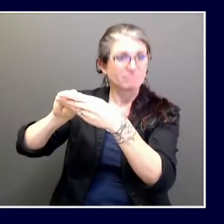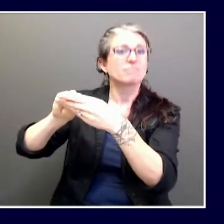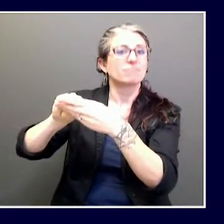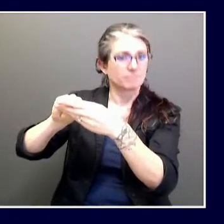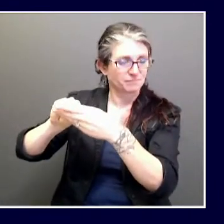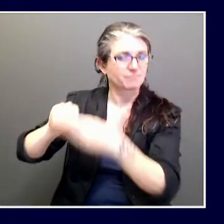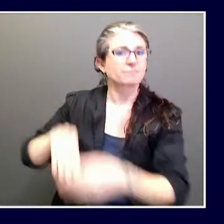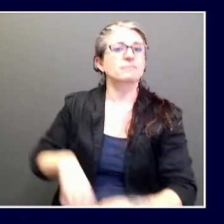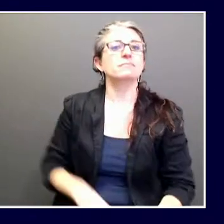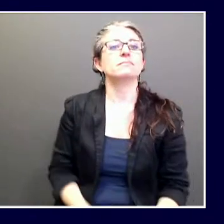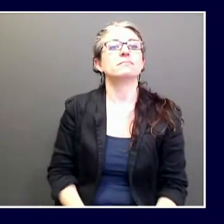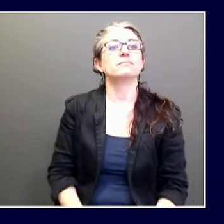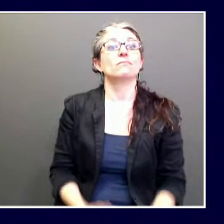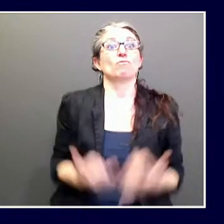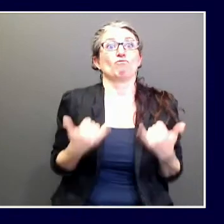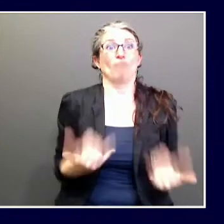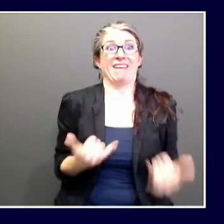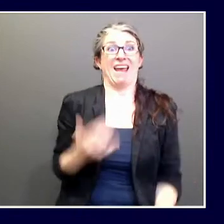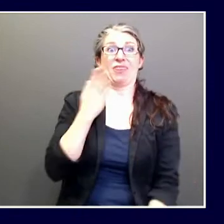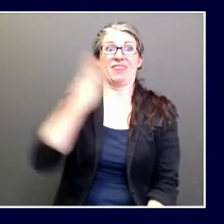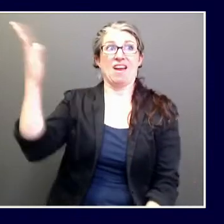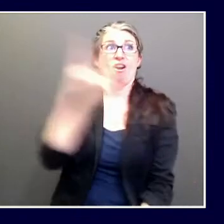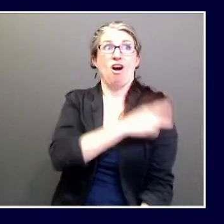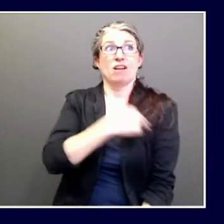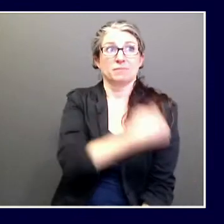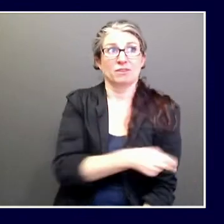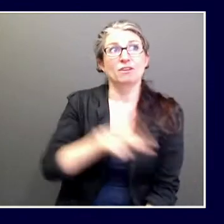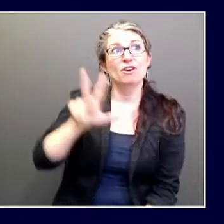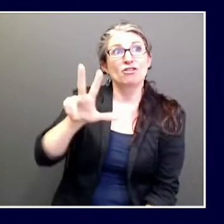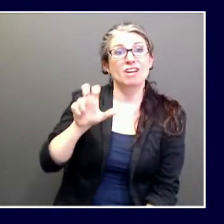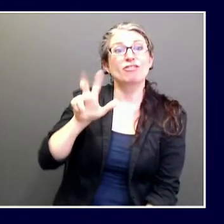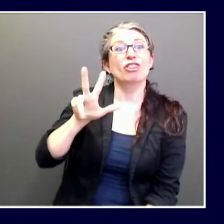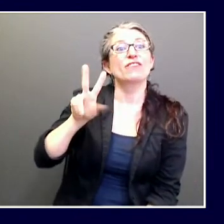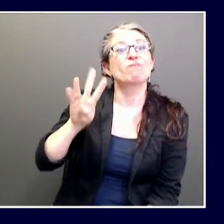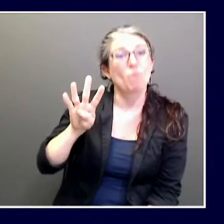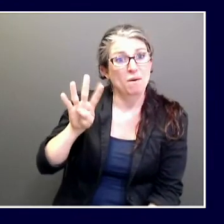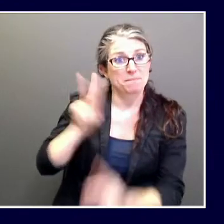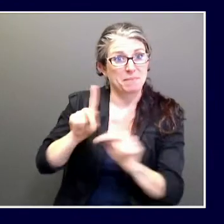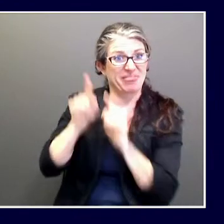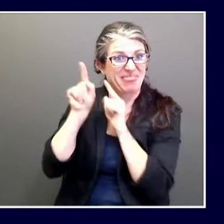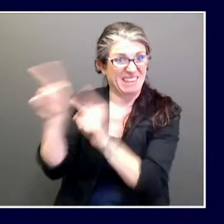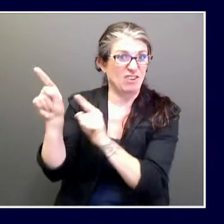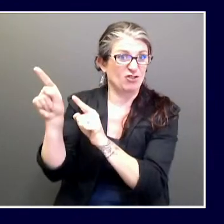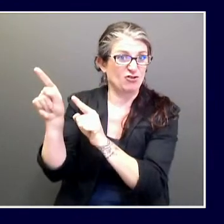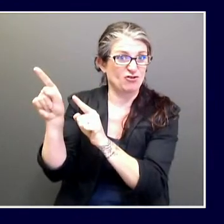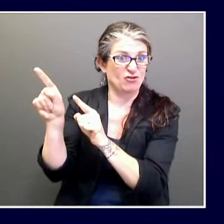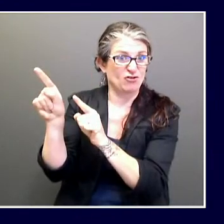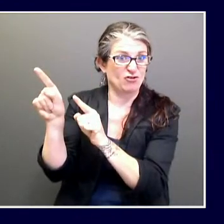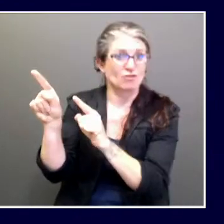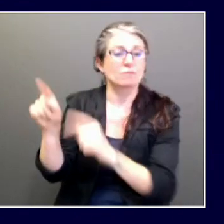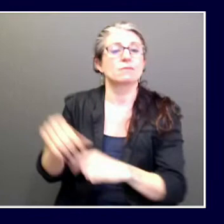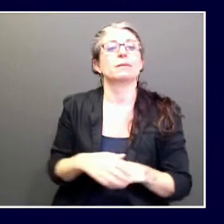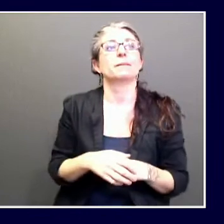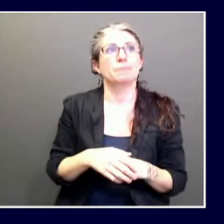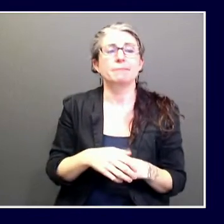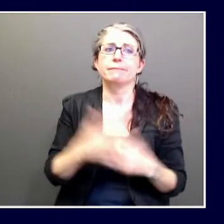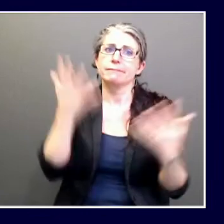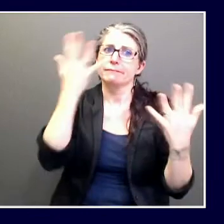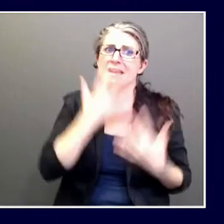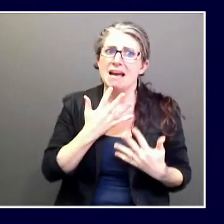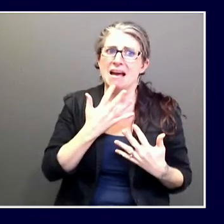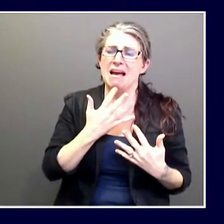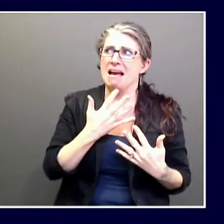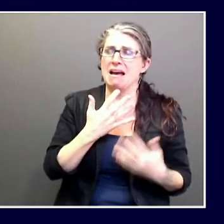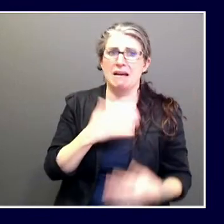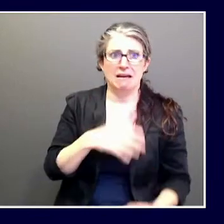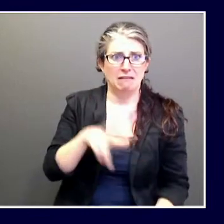are 334 people who are in the hospital with COVID-19. A sad new record. 2